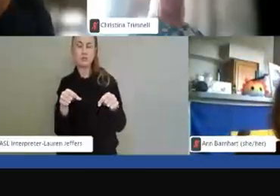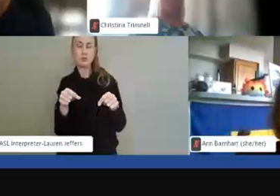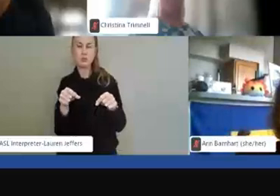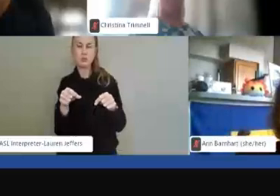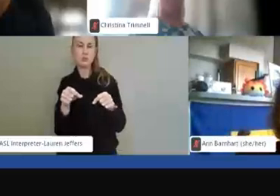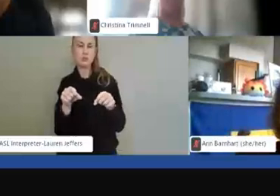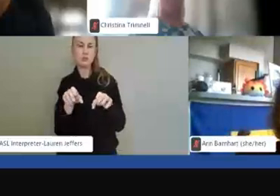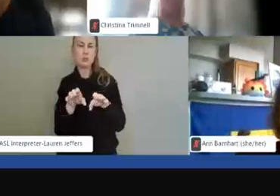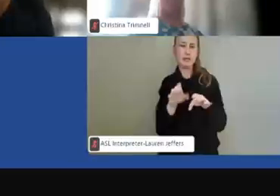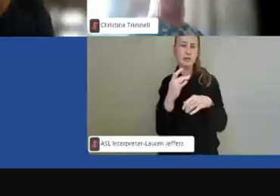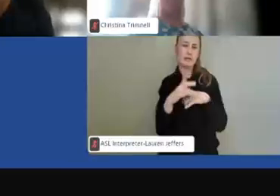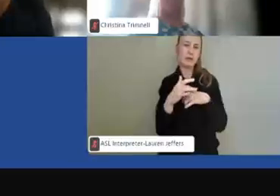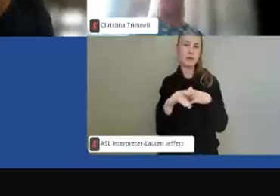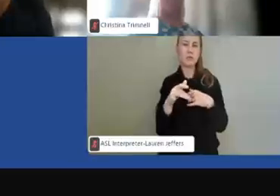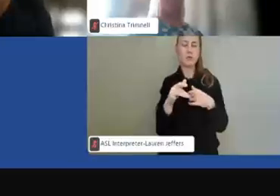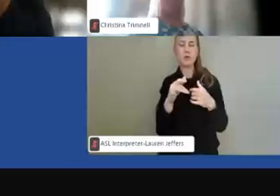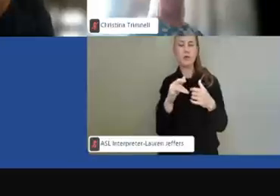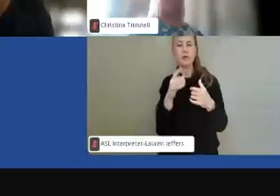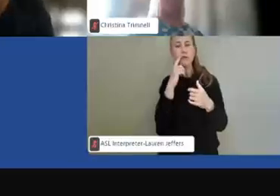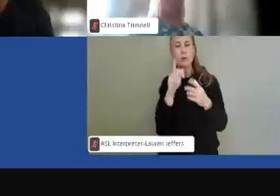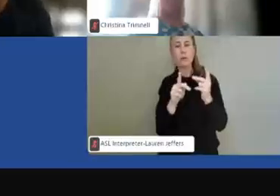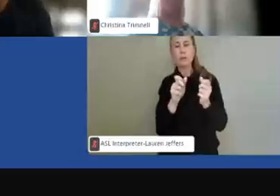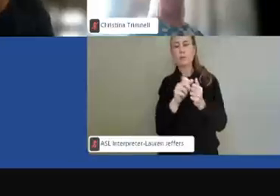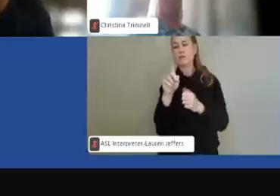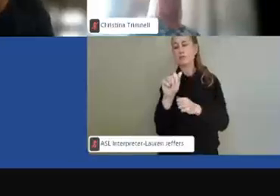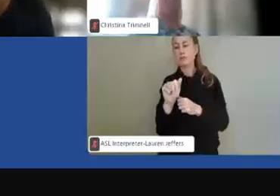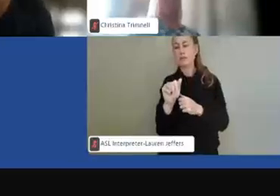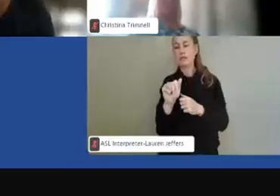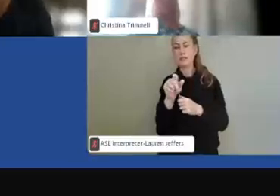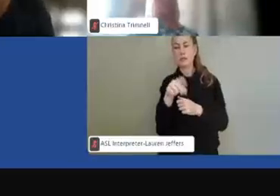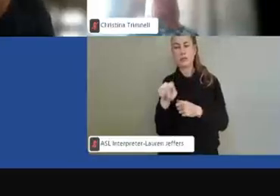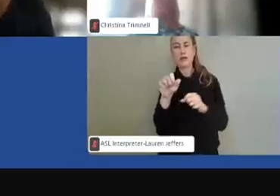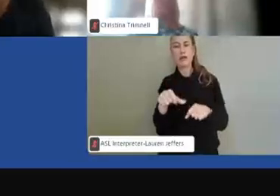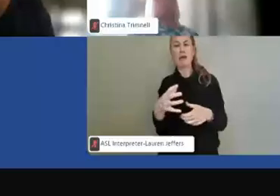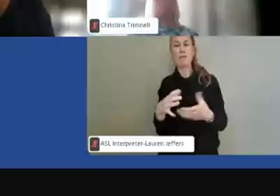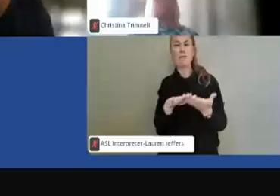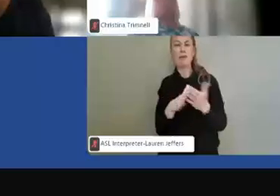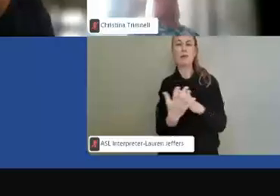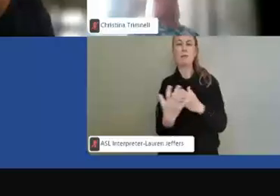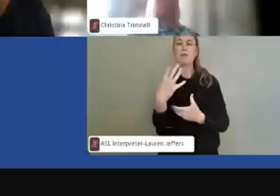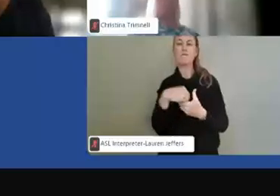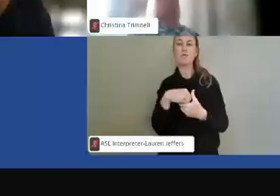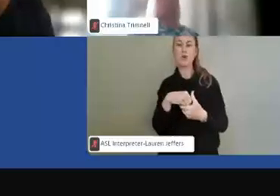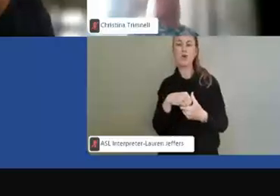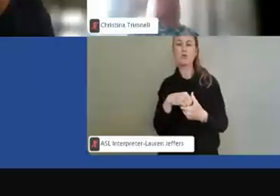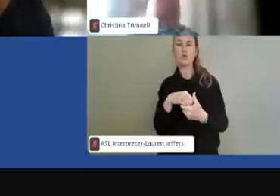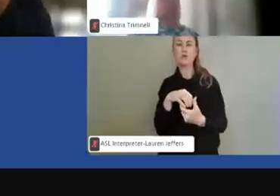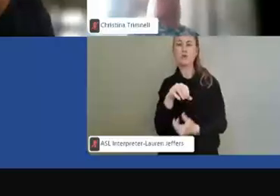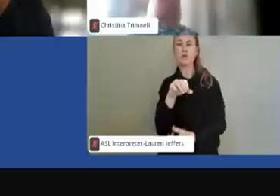to be involved in their silk. Thank you.